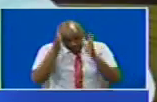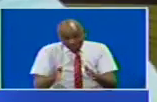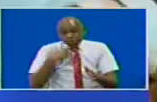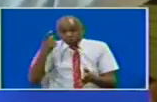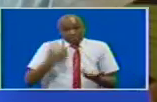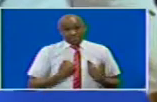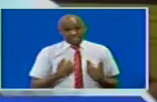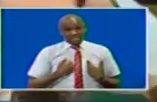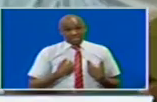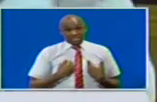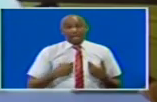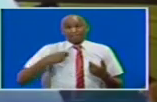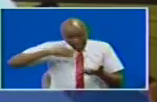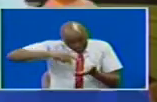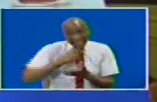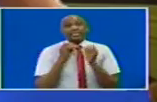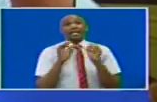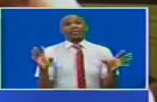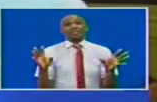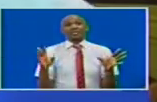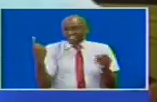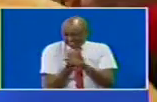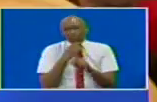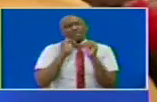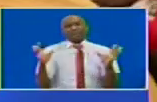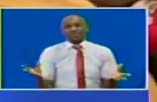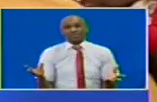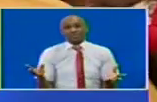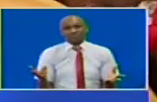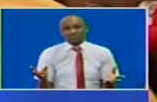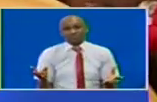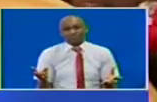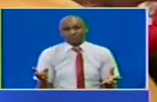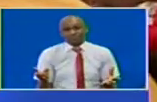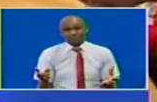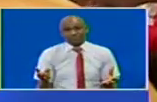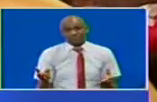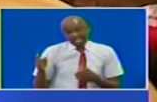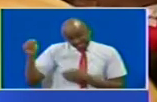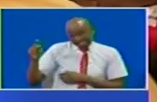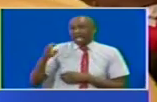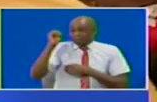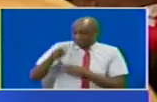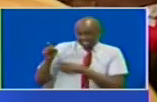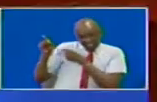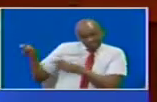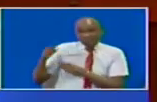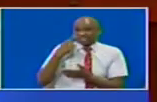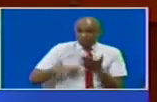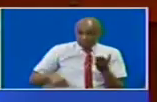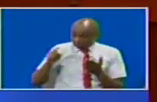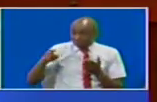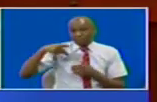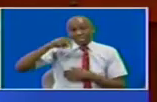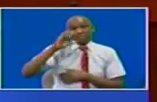accusing is saying we were not paid as a law firm even a single cent. The Elgeyo Marakwet legislator has not appeared before the Parliamentary